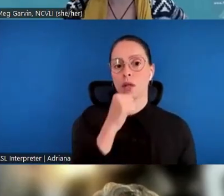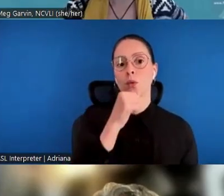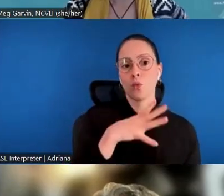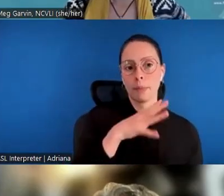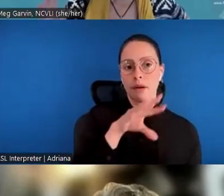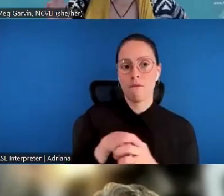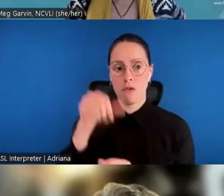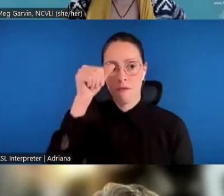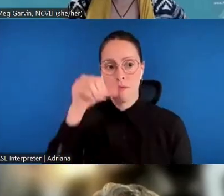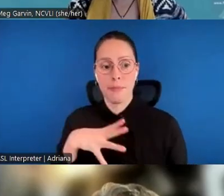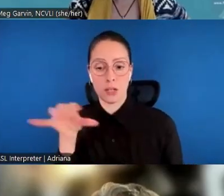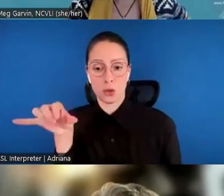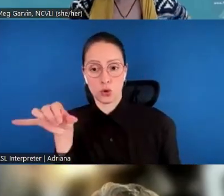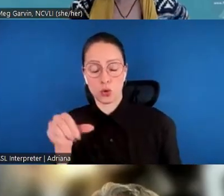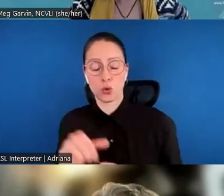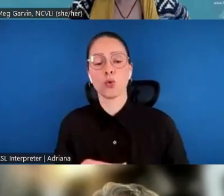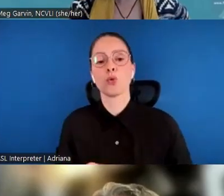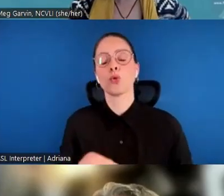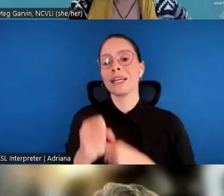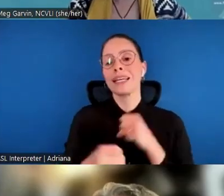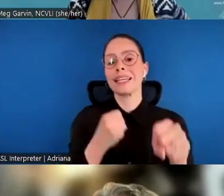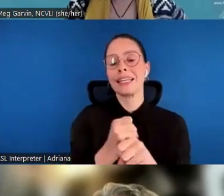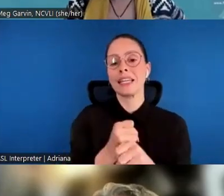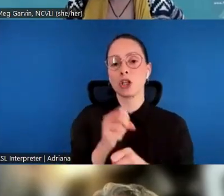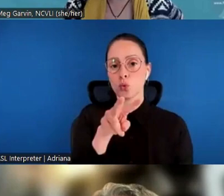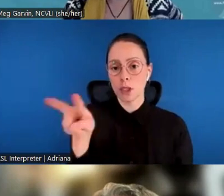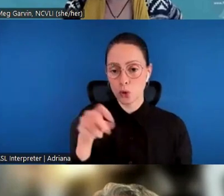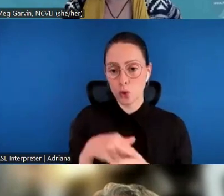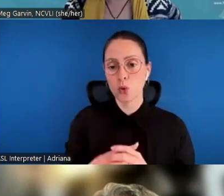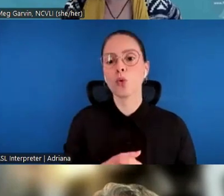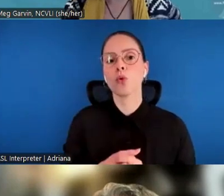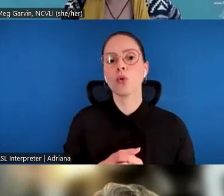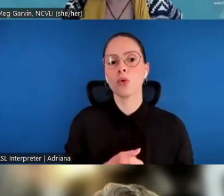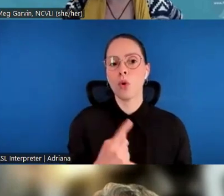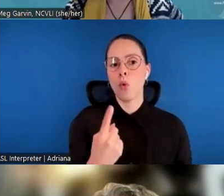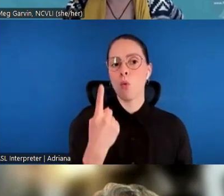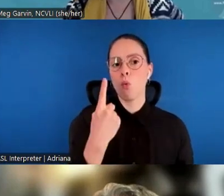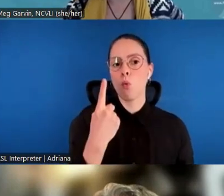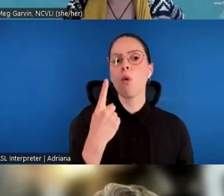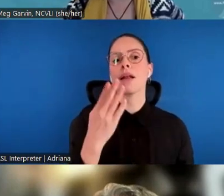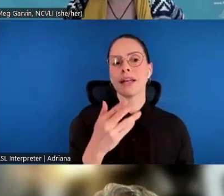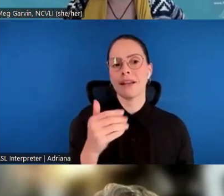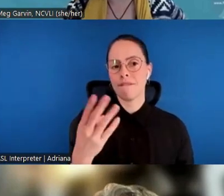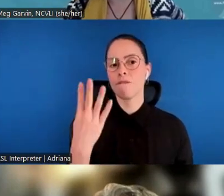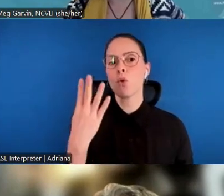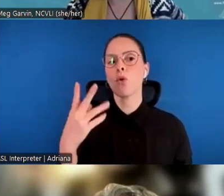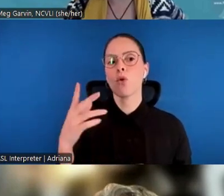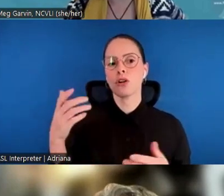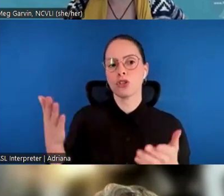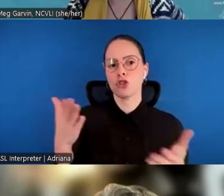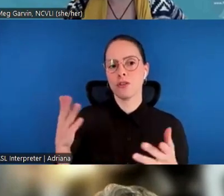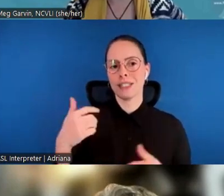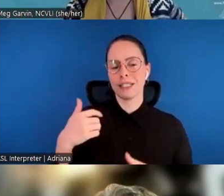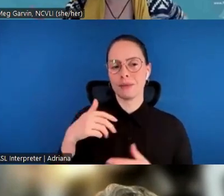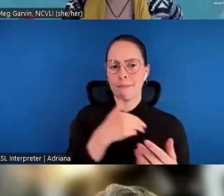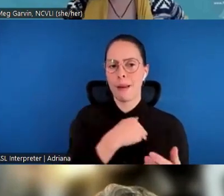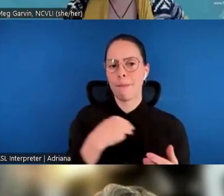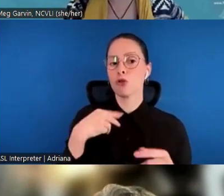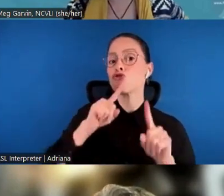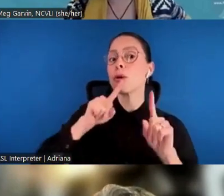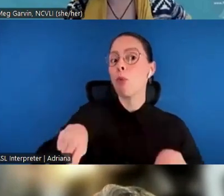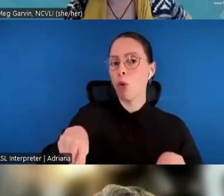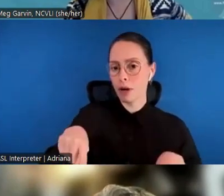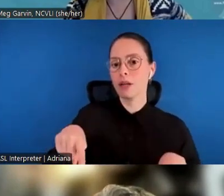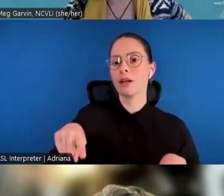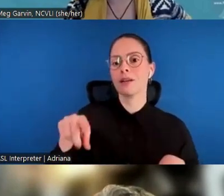year. In fiscal year 22, only 1 in 4 service members reported their sexual assault. So folks